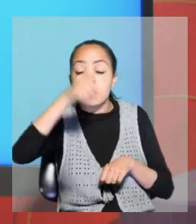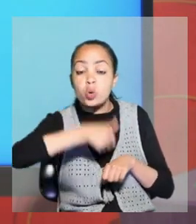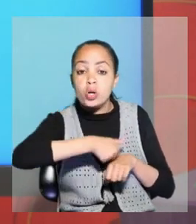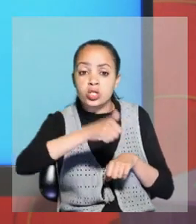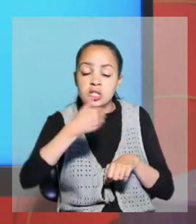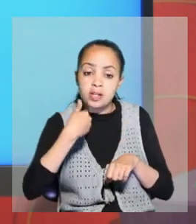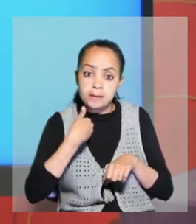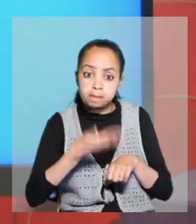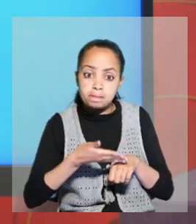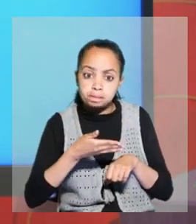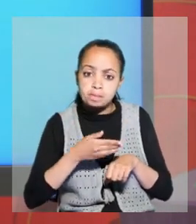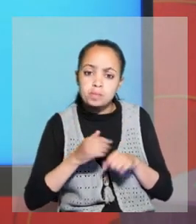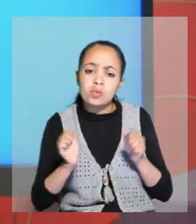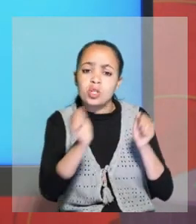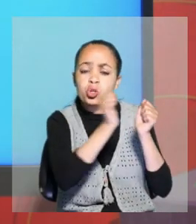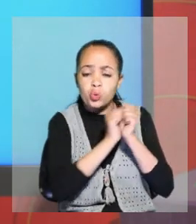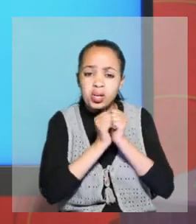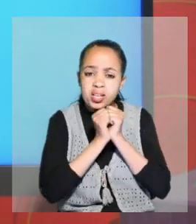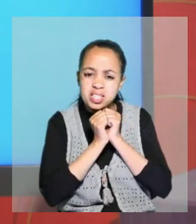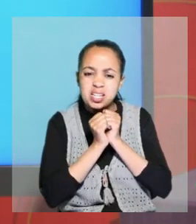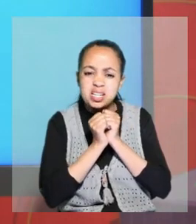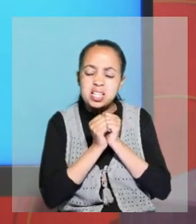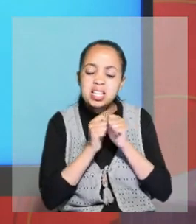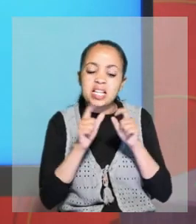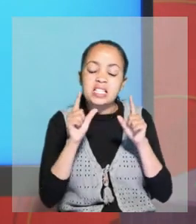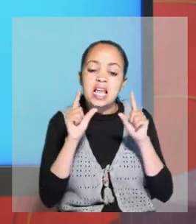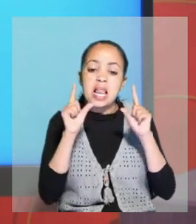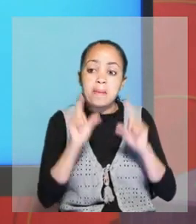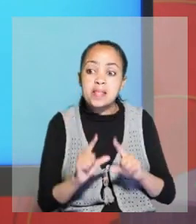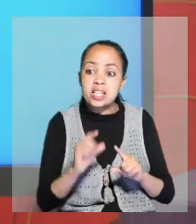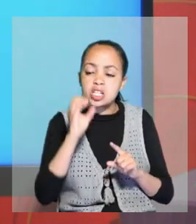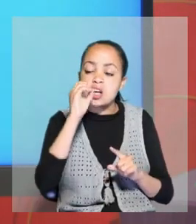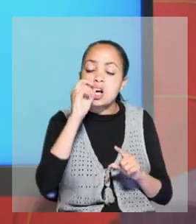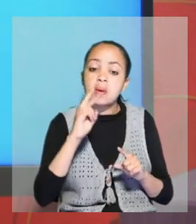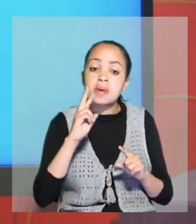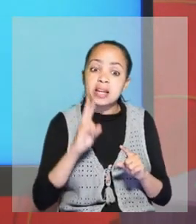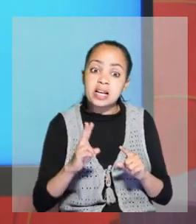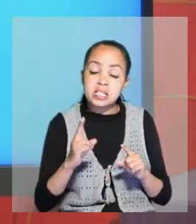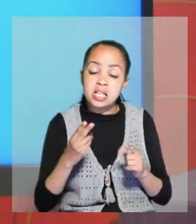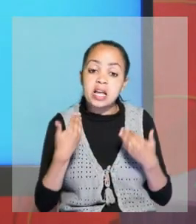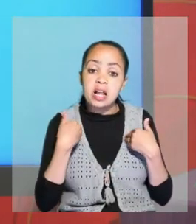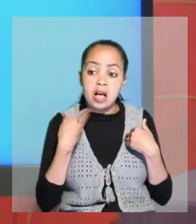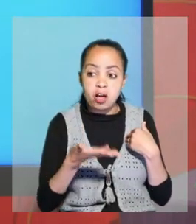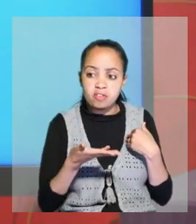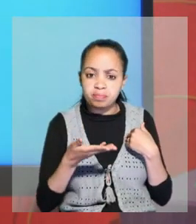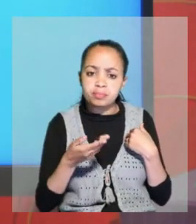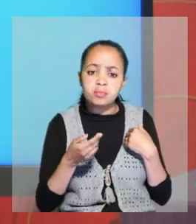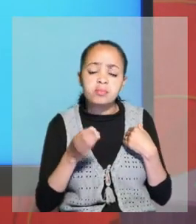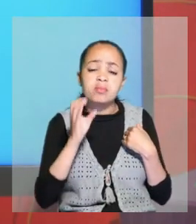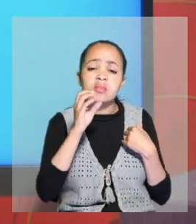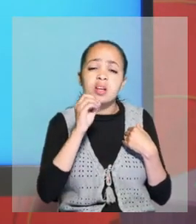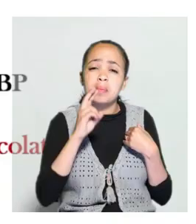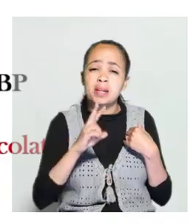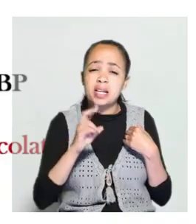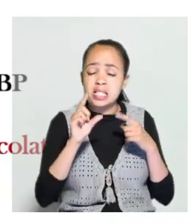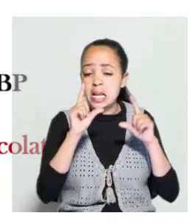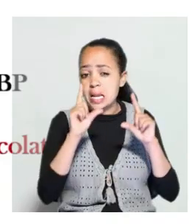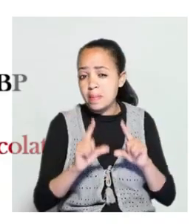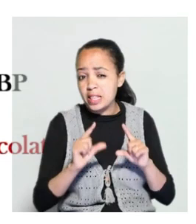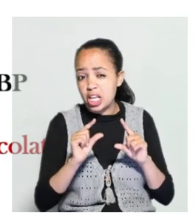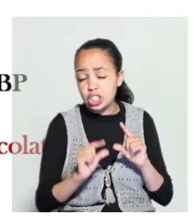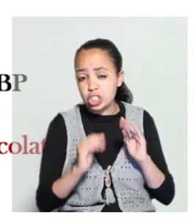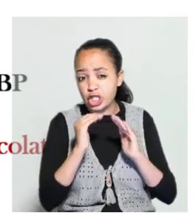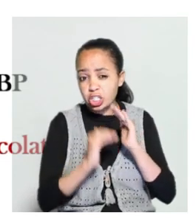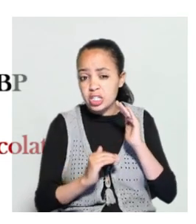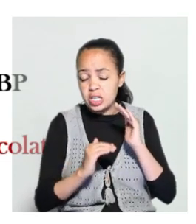evapotranspiration. Together, there is a limitation of carbon dioxide encountered here. When carbon dioxide limitation